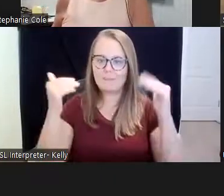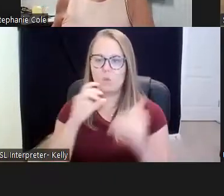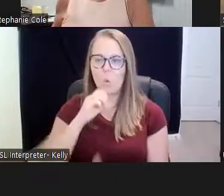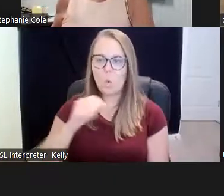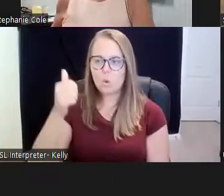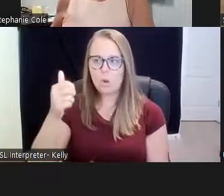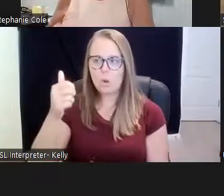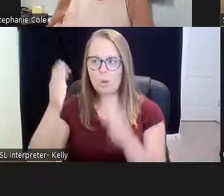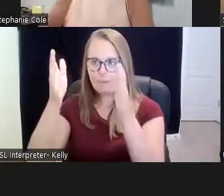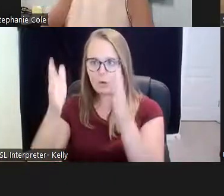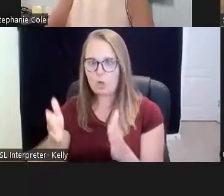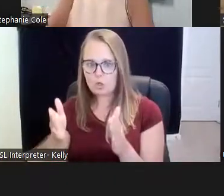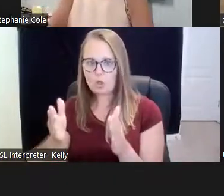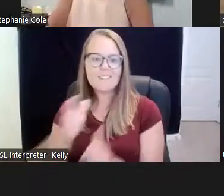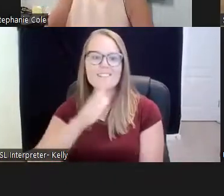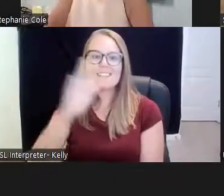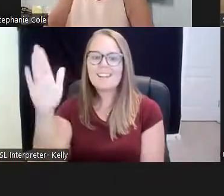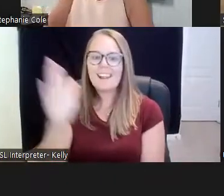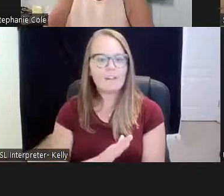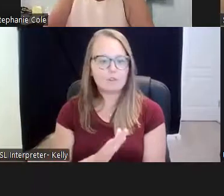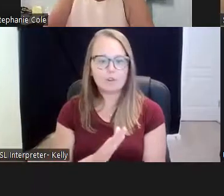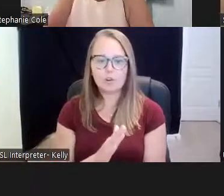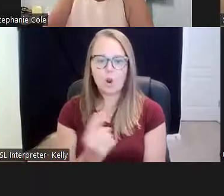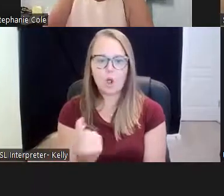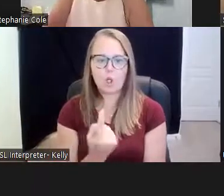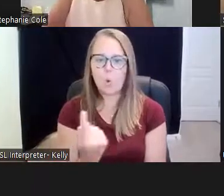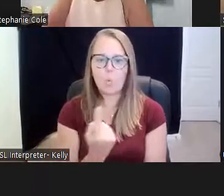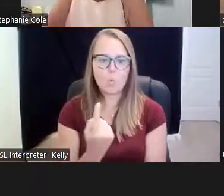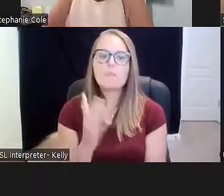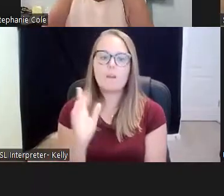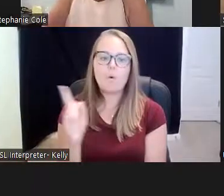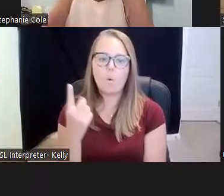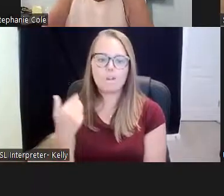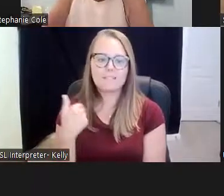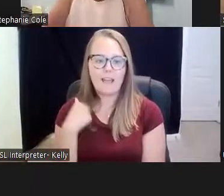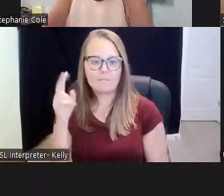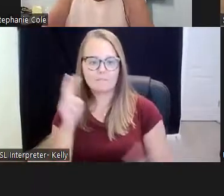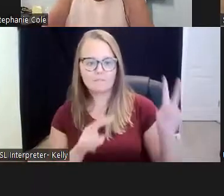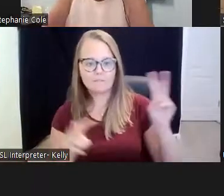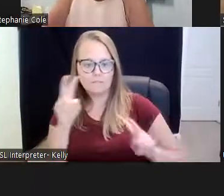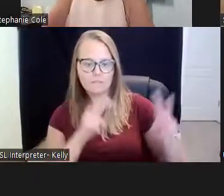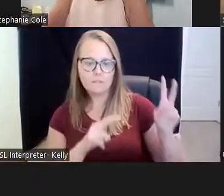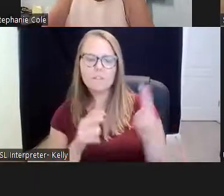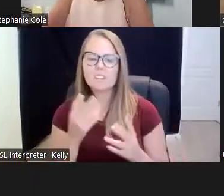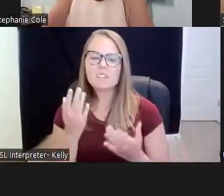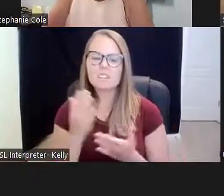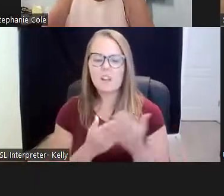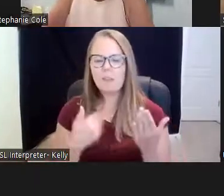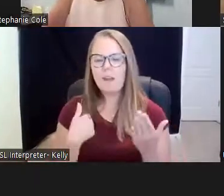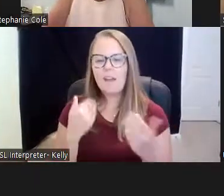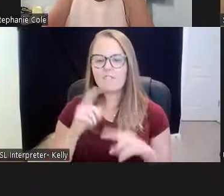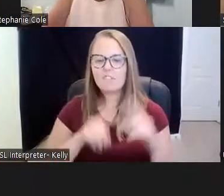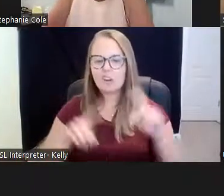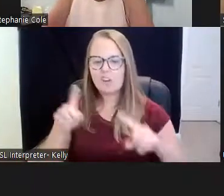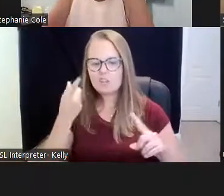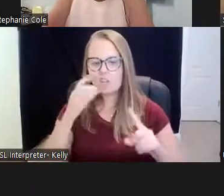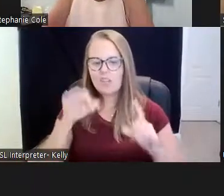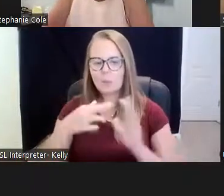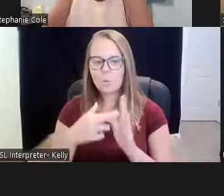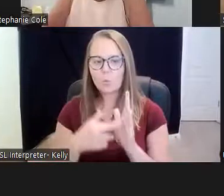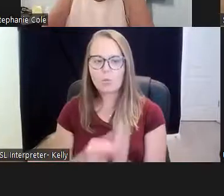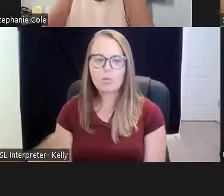person and child are never alone. They're always under staff supervision. Others may have variations on that.